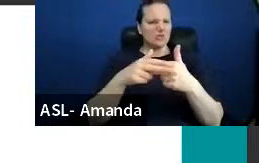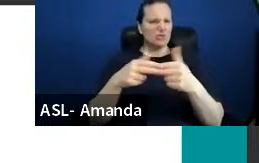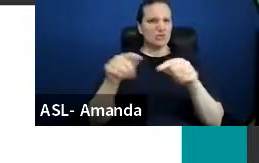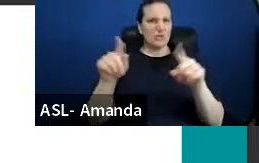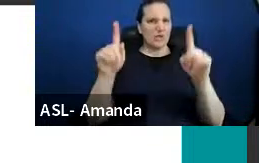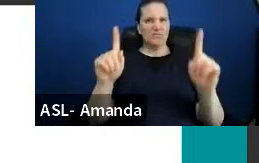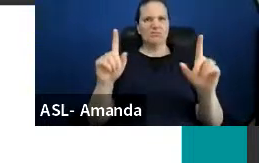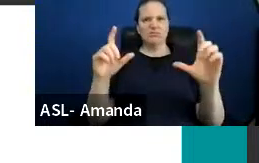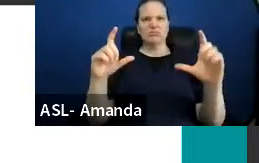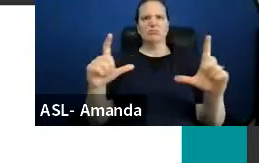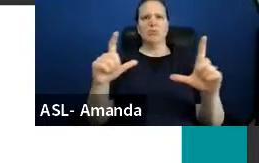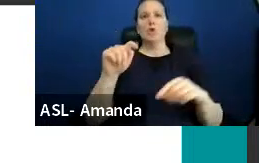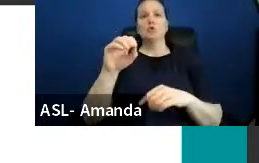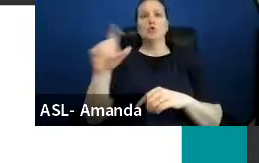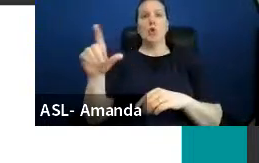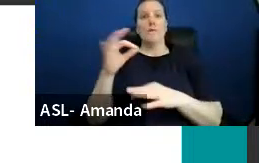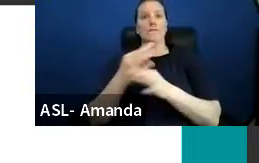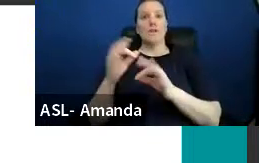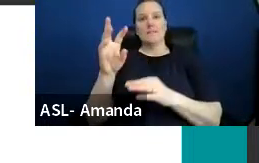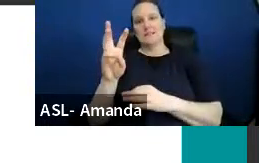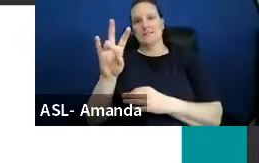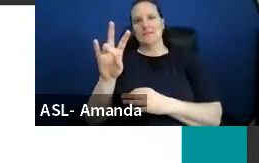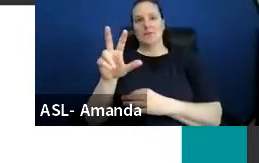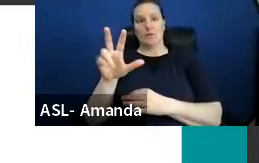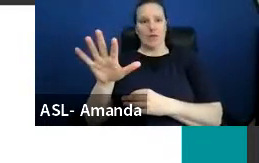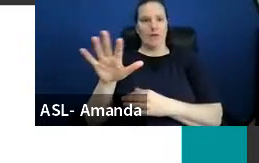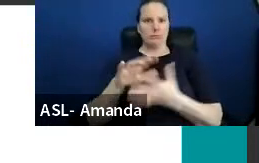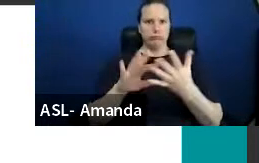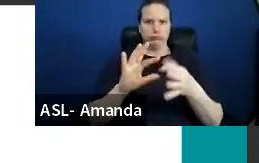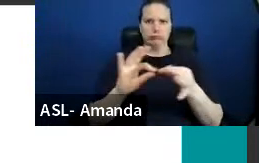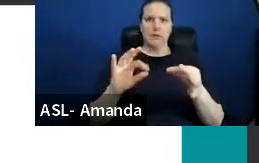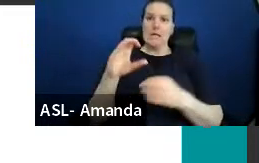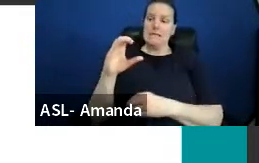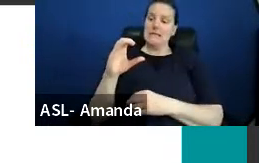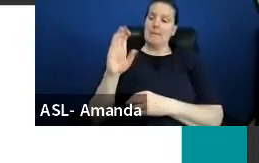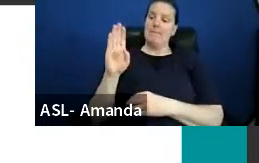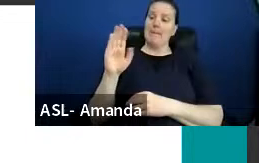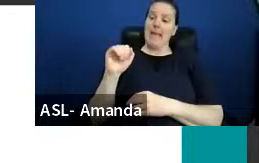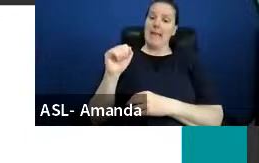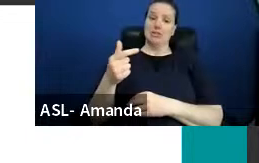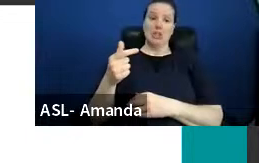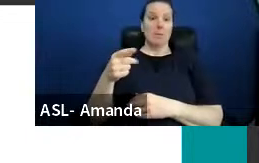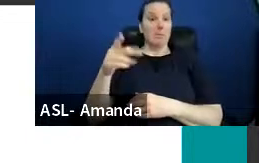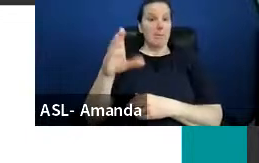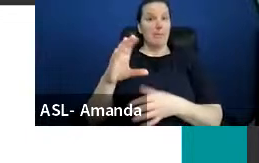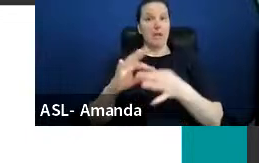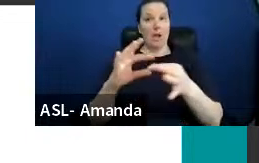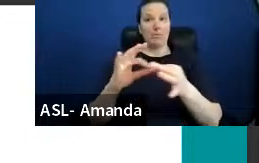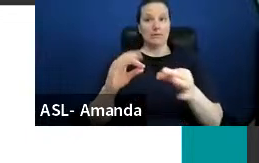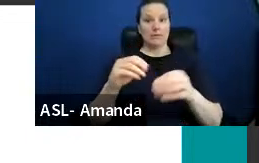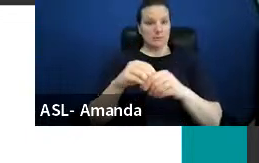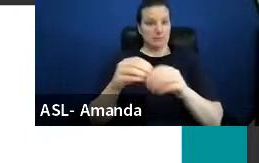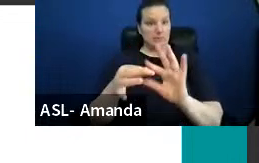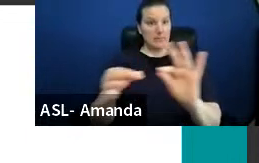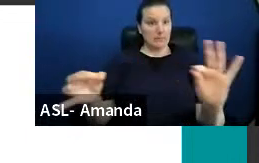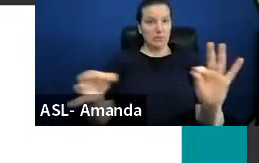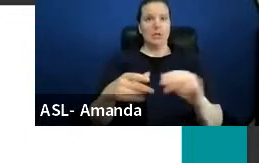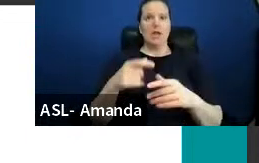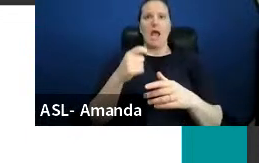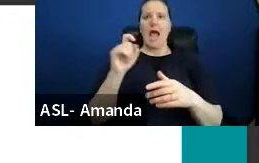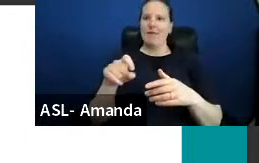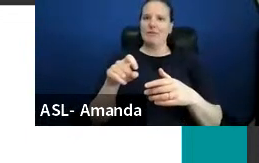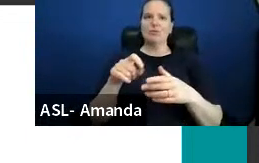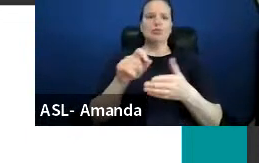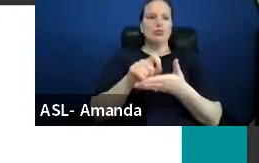888-503-6735 for toll-free, and state CBAG Public Comment in your message. Written comments need to explicitly say